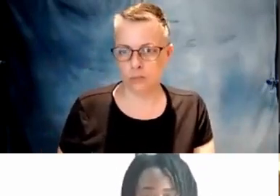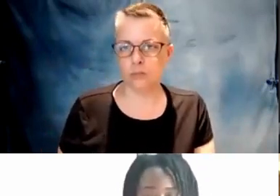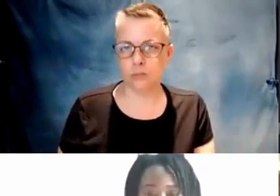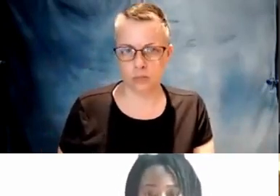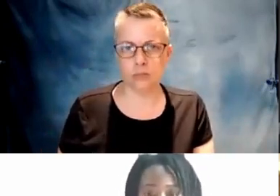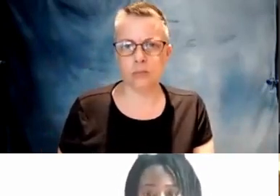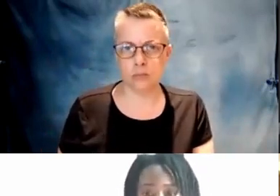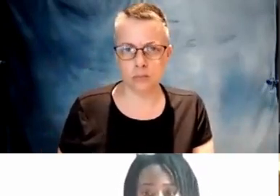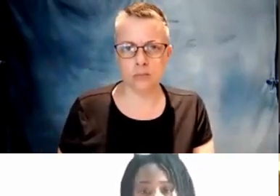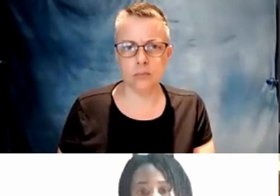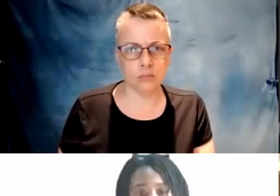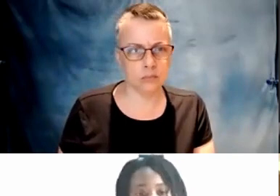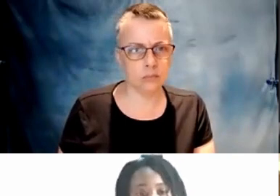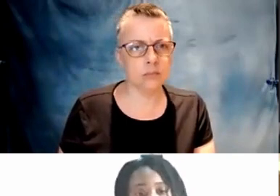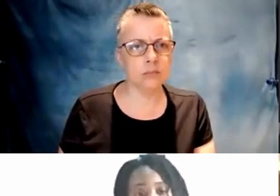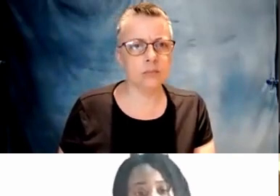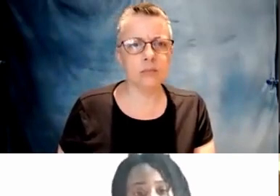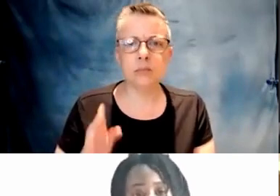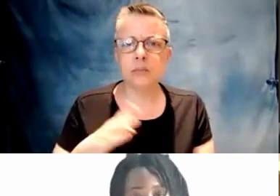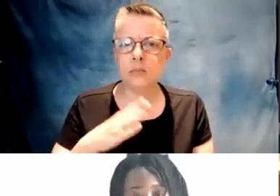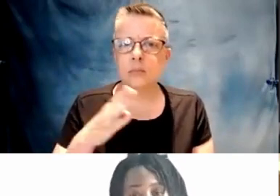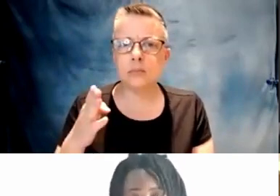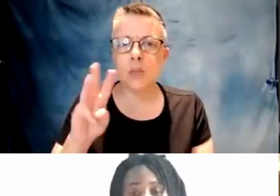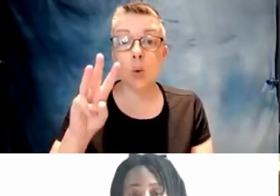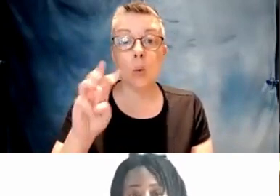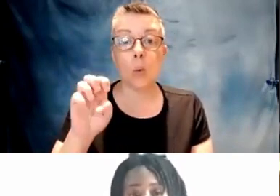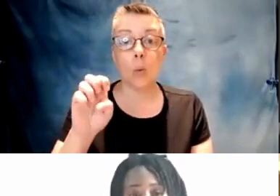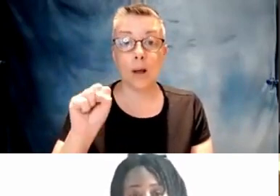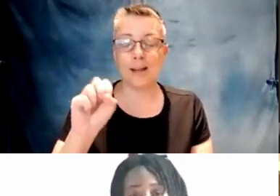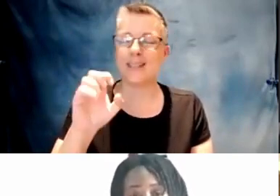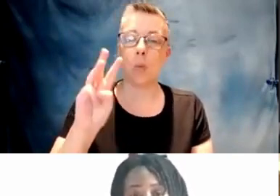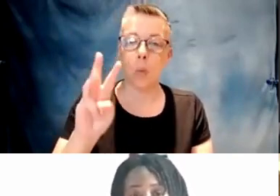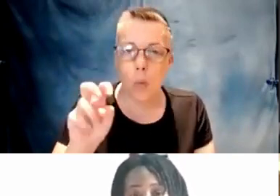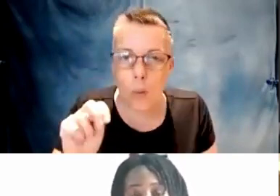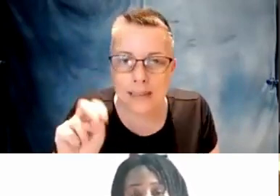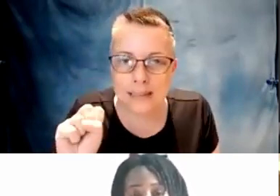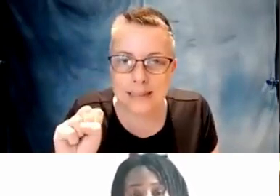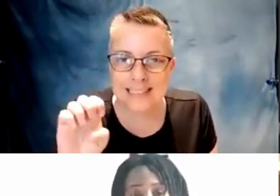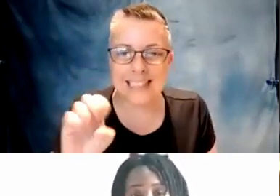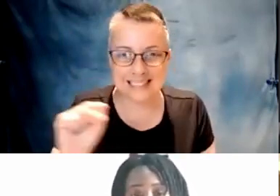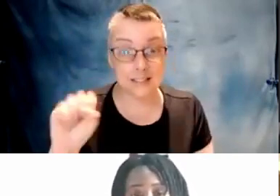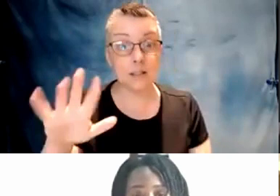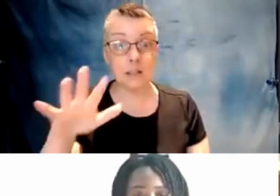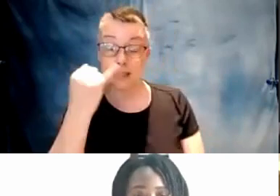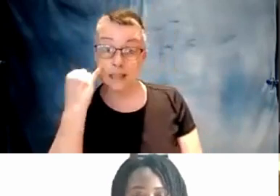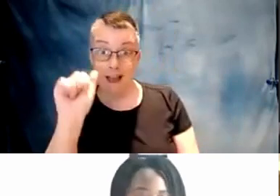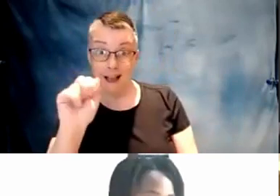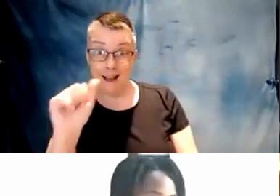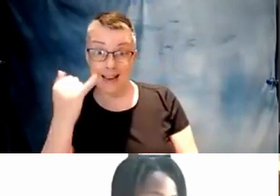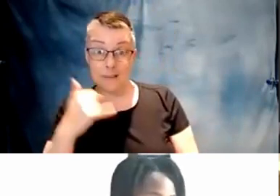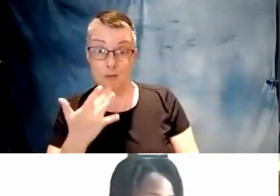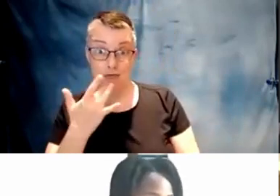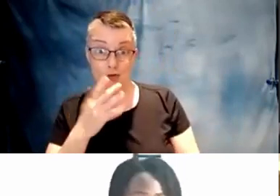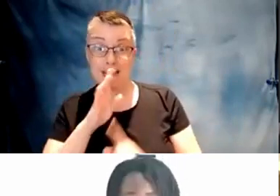And for Anna, if she feels more comfortable answering in Spanish, that she can also do that. Renee, can you let her know? And then you can translate for